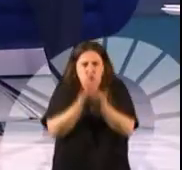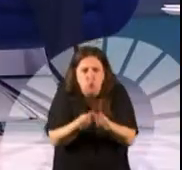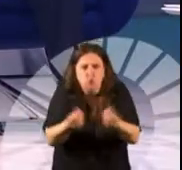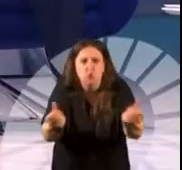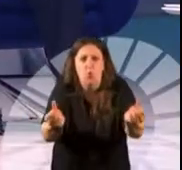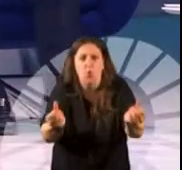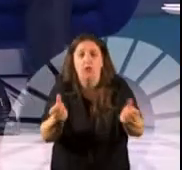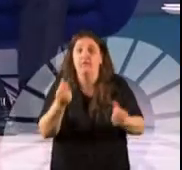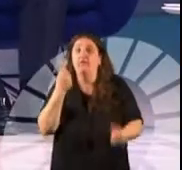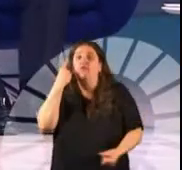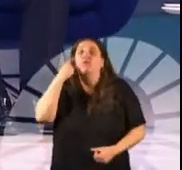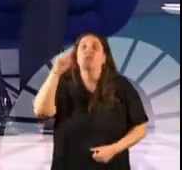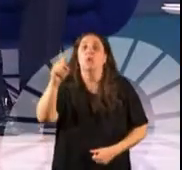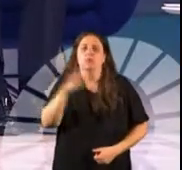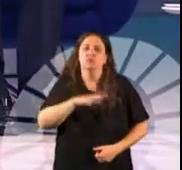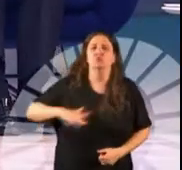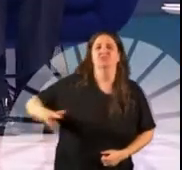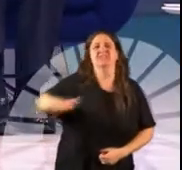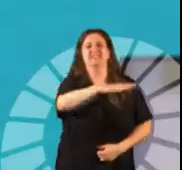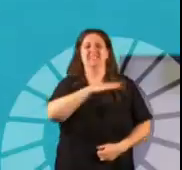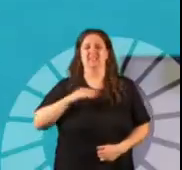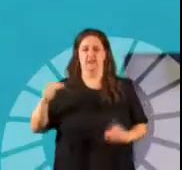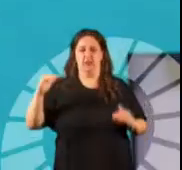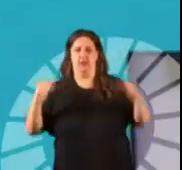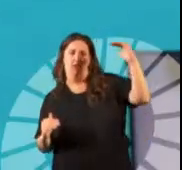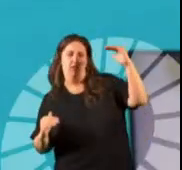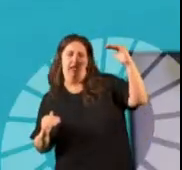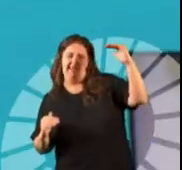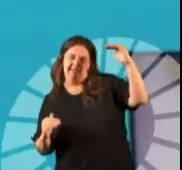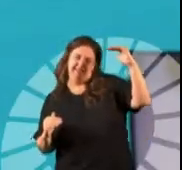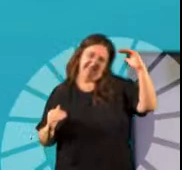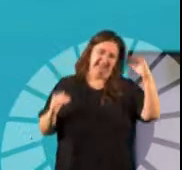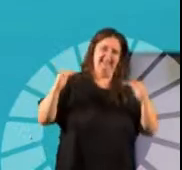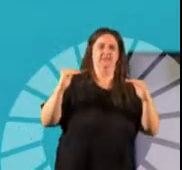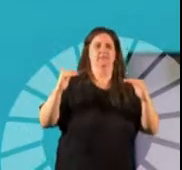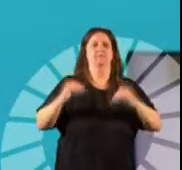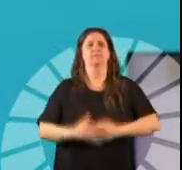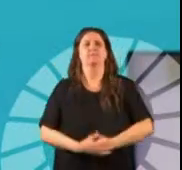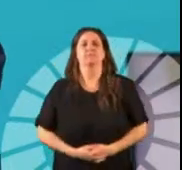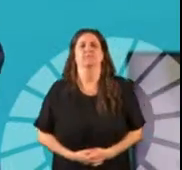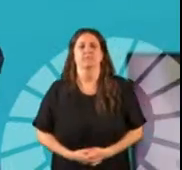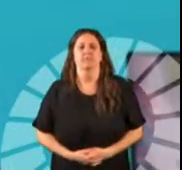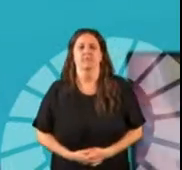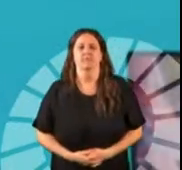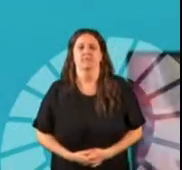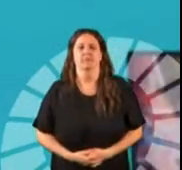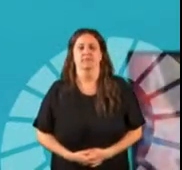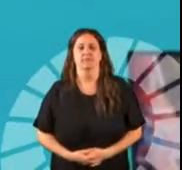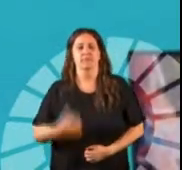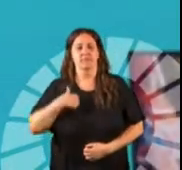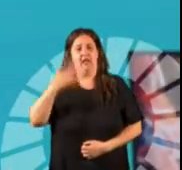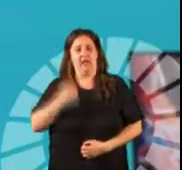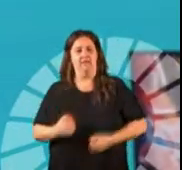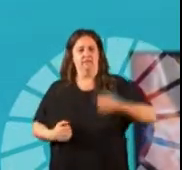of forces within the world. I've got five comments to make on our five priorities. Firstly,